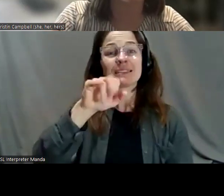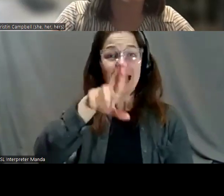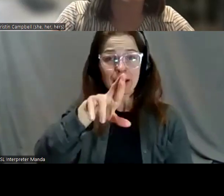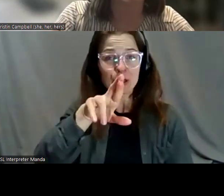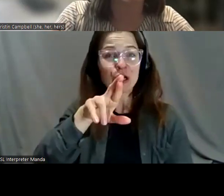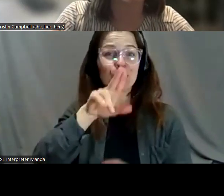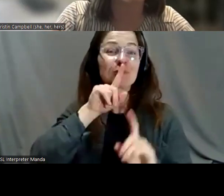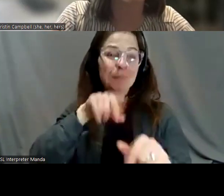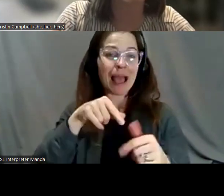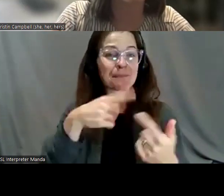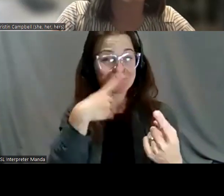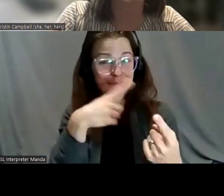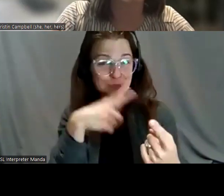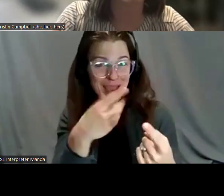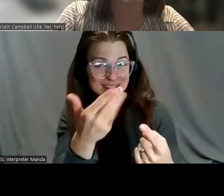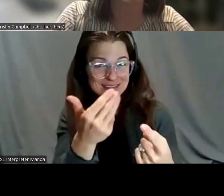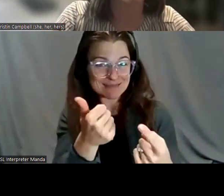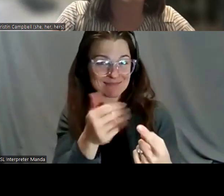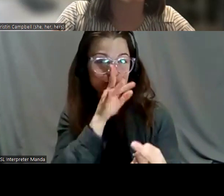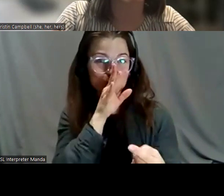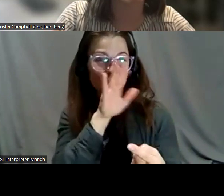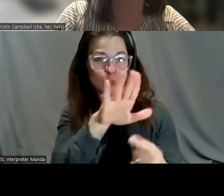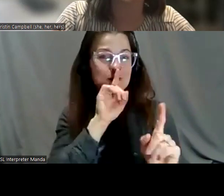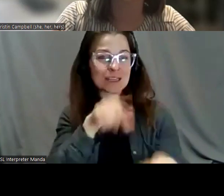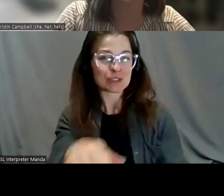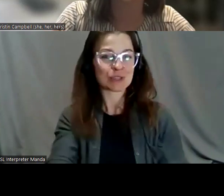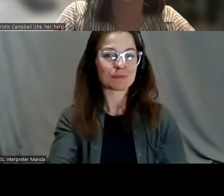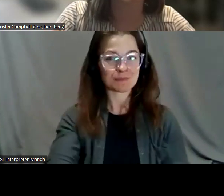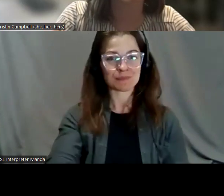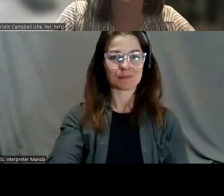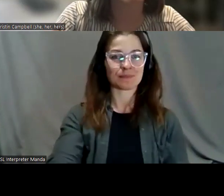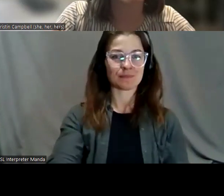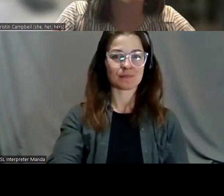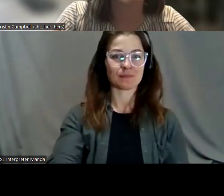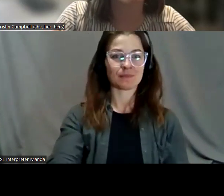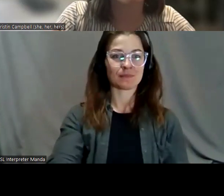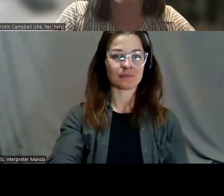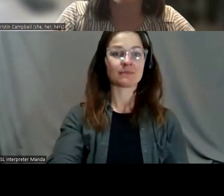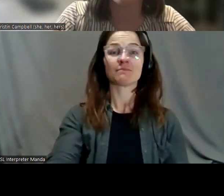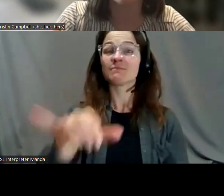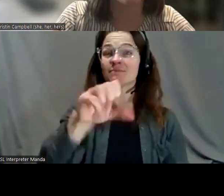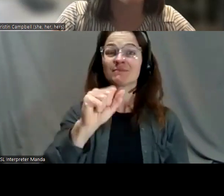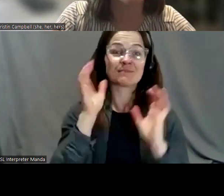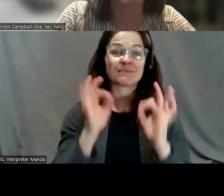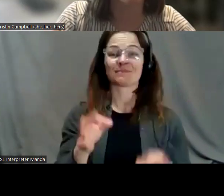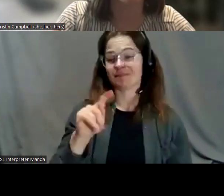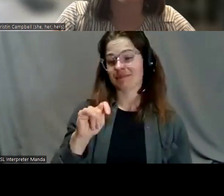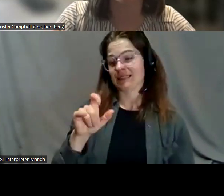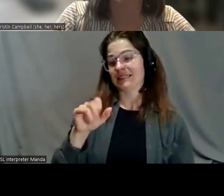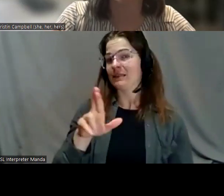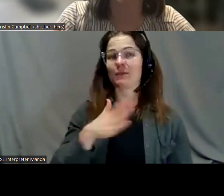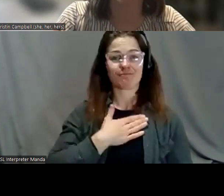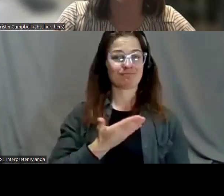mind, can you please vocalize your answer as well? Oh, certainly. This is Tyler speaking. I'd be happy